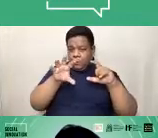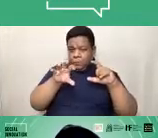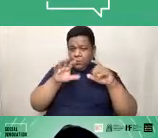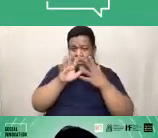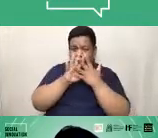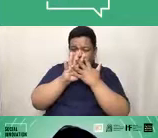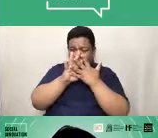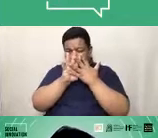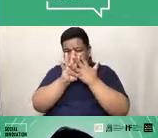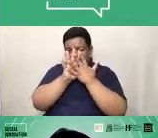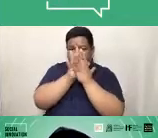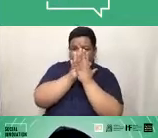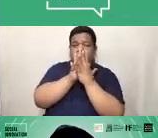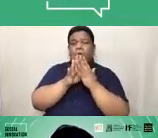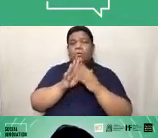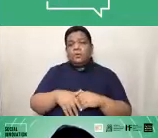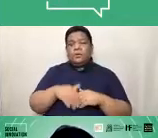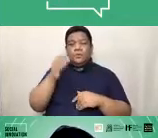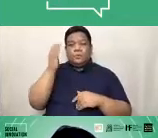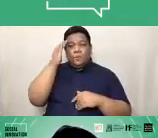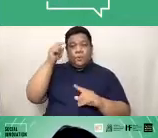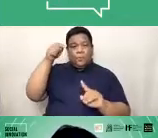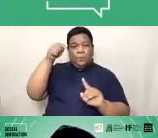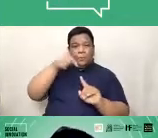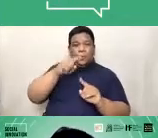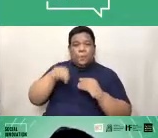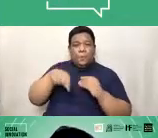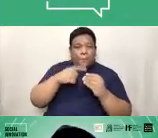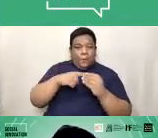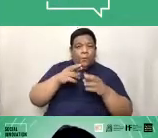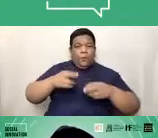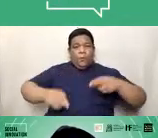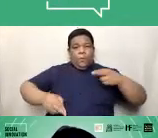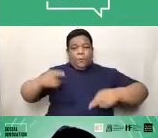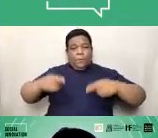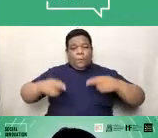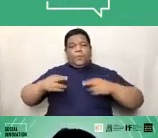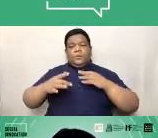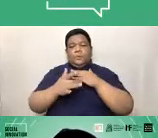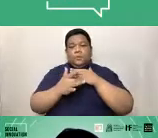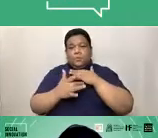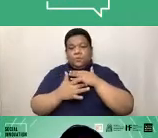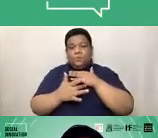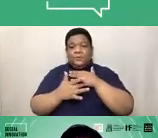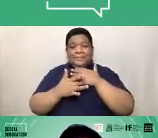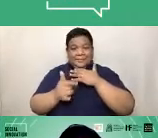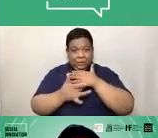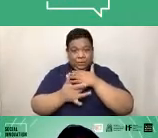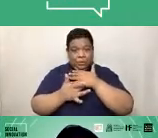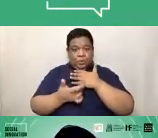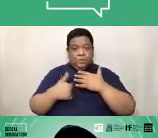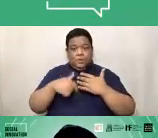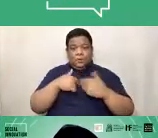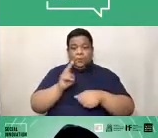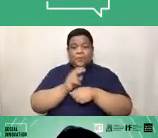blurry. When you boil down the concept of these robots and these technologies, the technologies that we interact with every